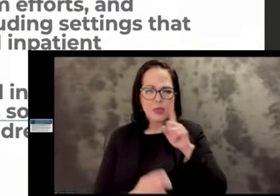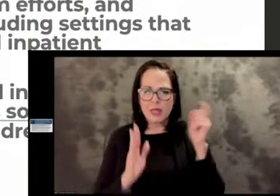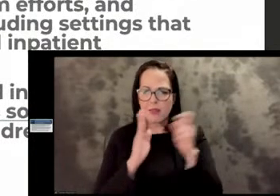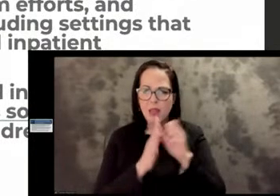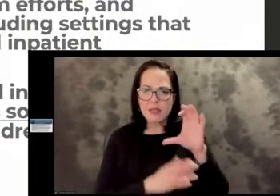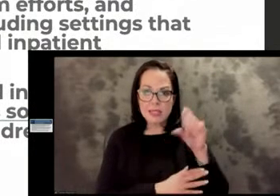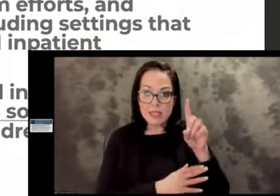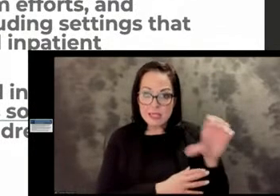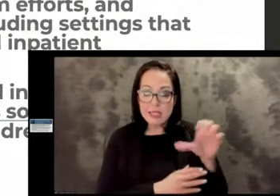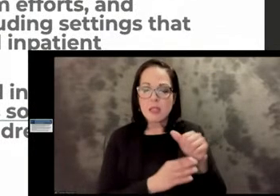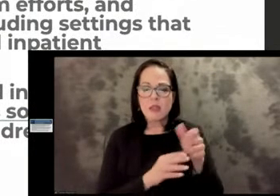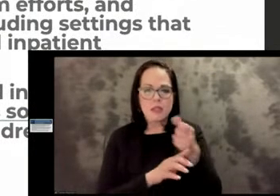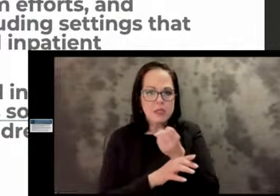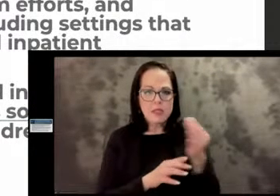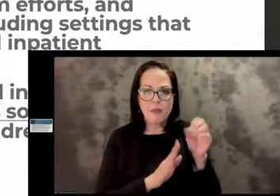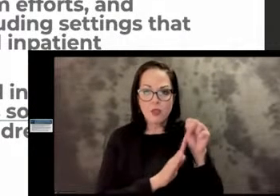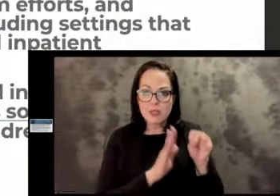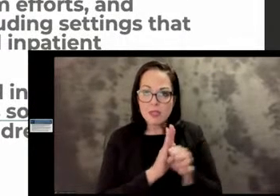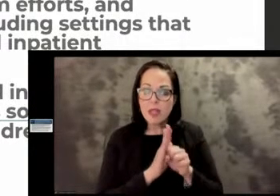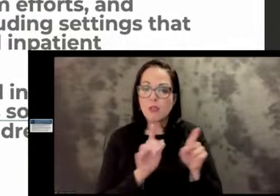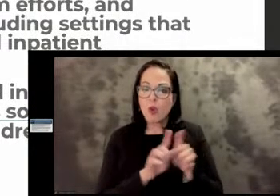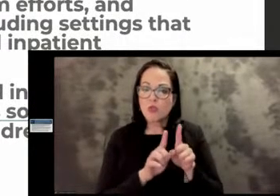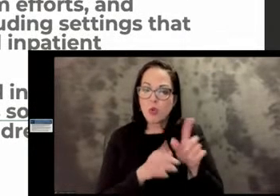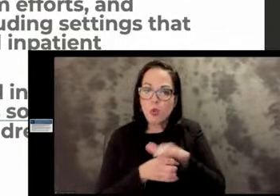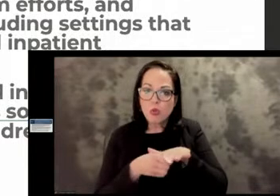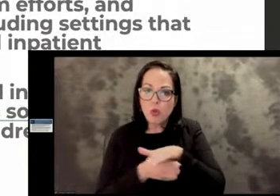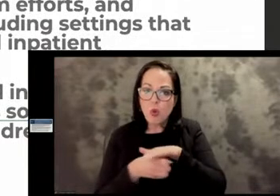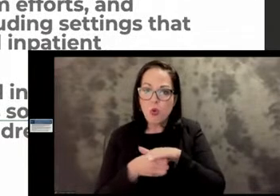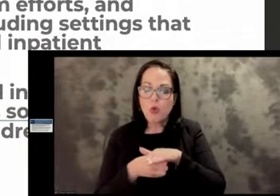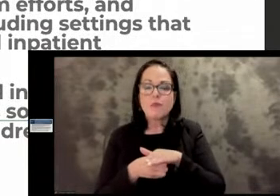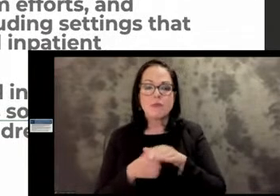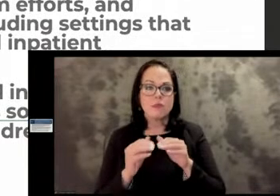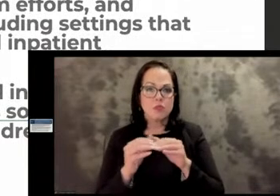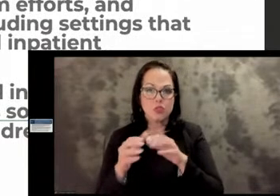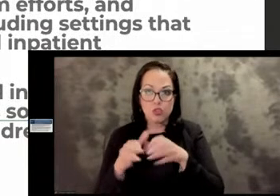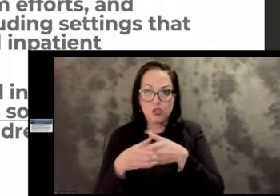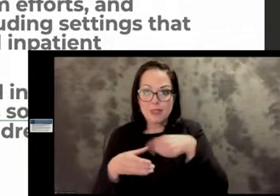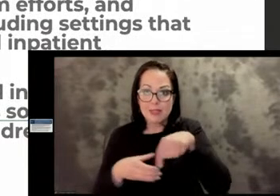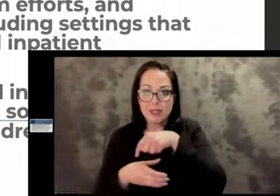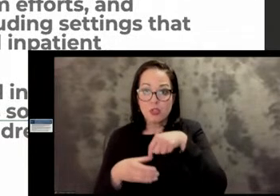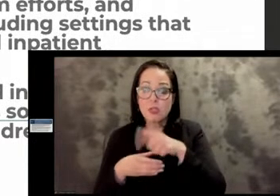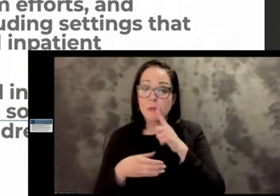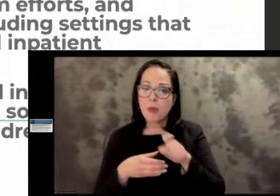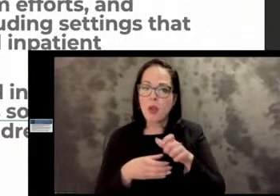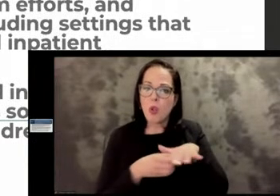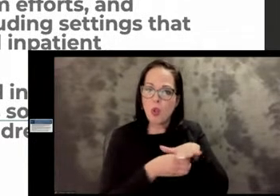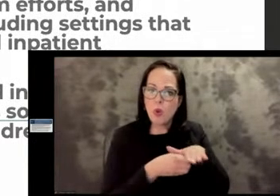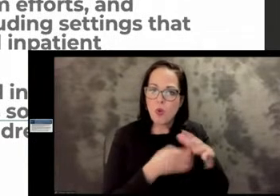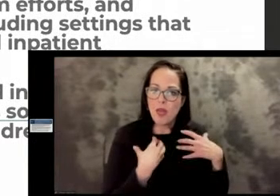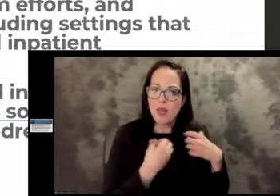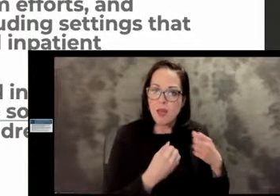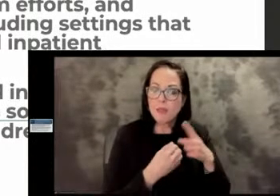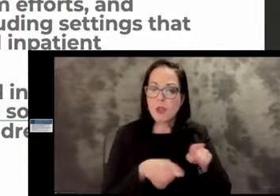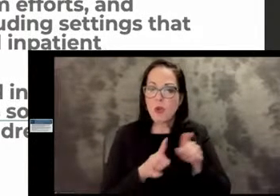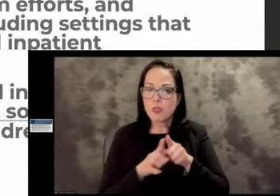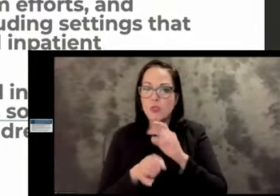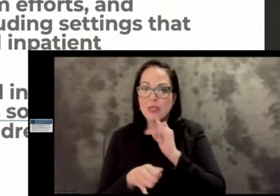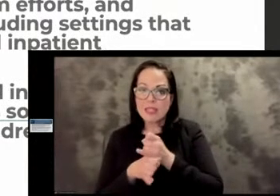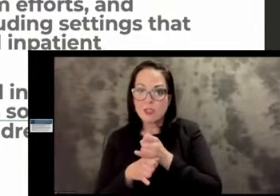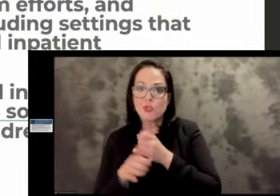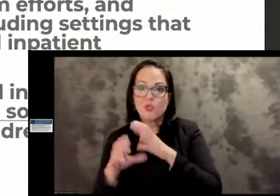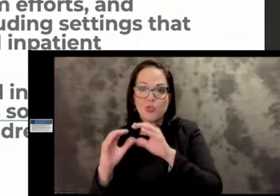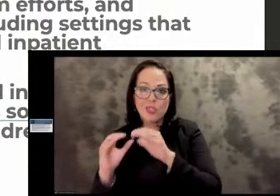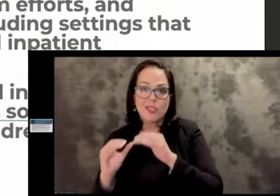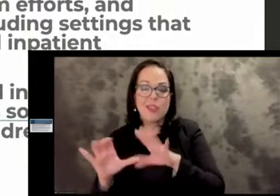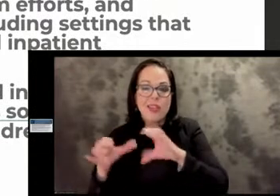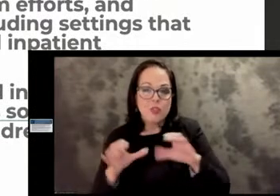local jurisdictions. But as such, what that really means is that public health institutions and governments at the local, state, and federal